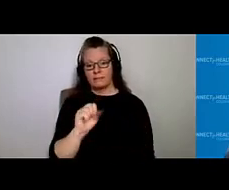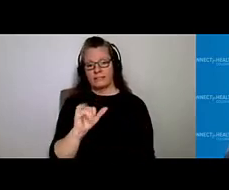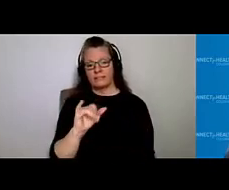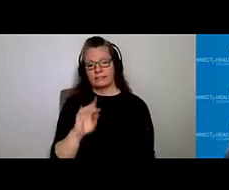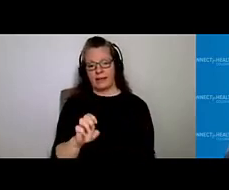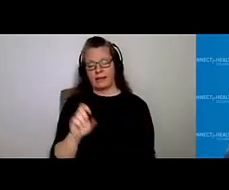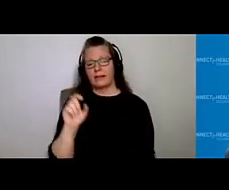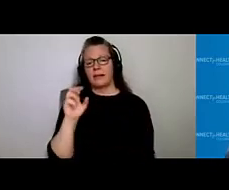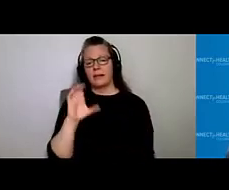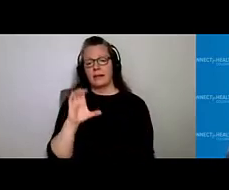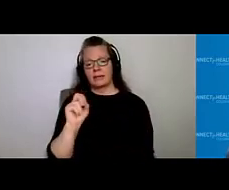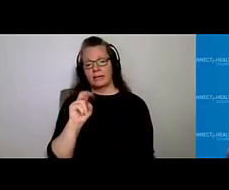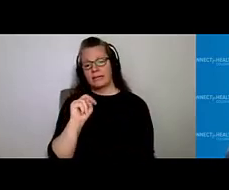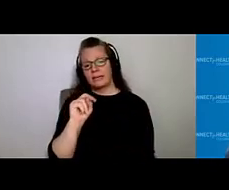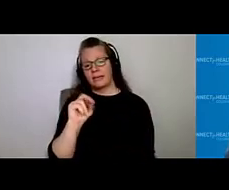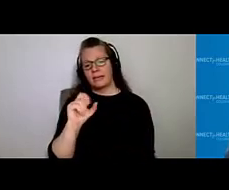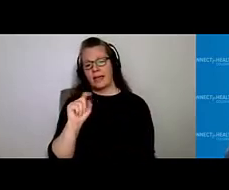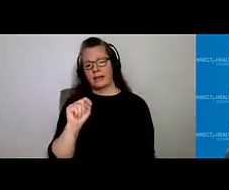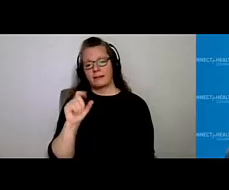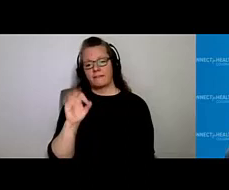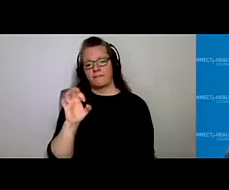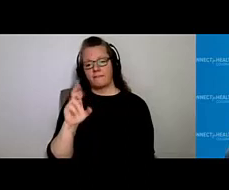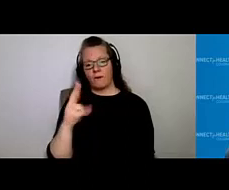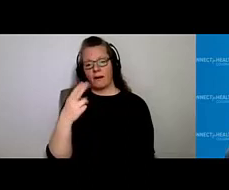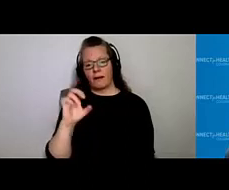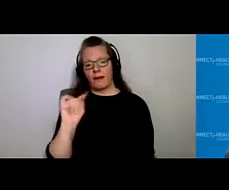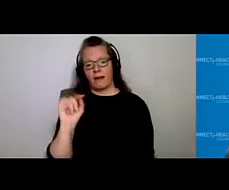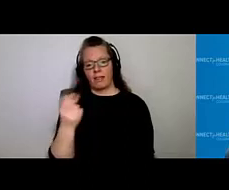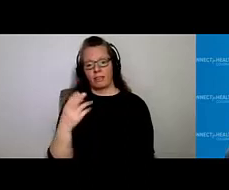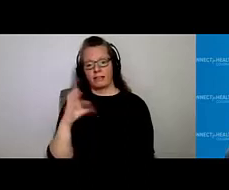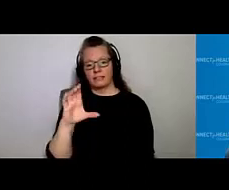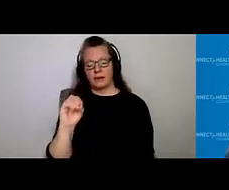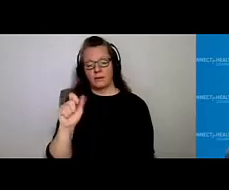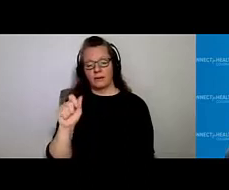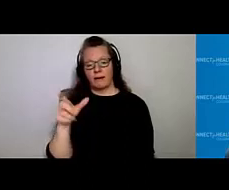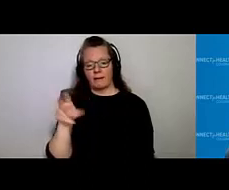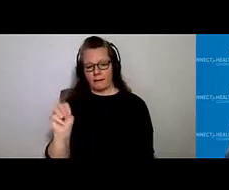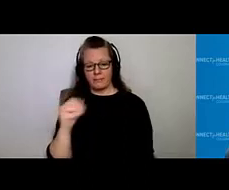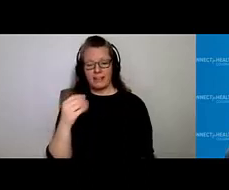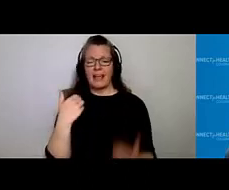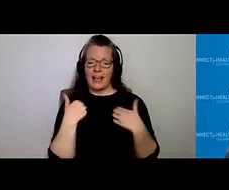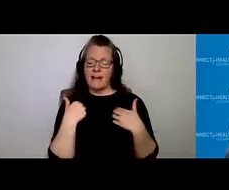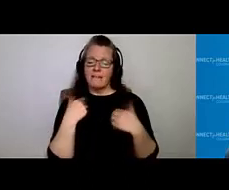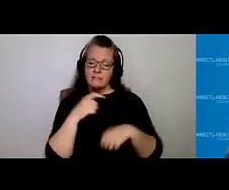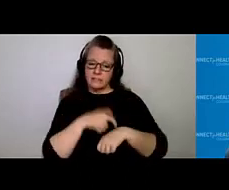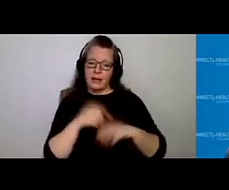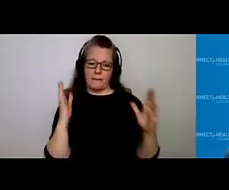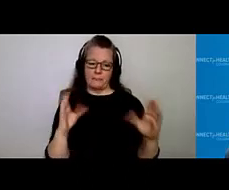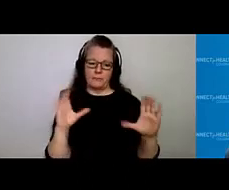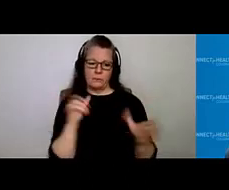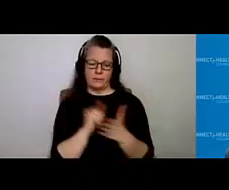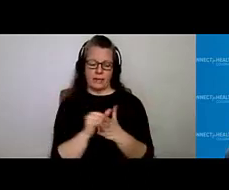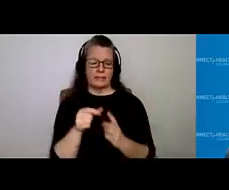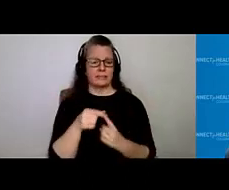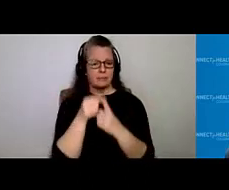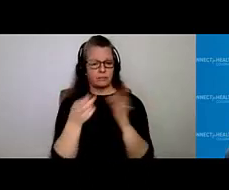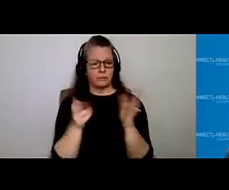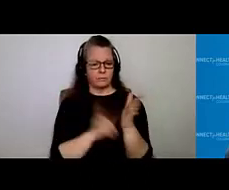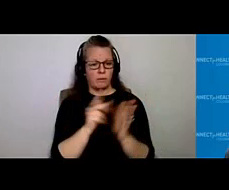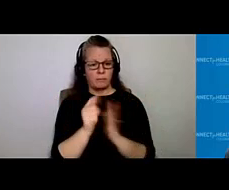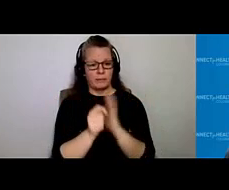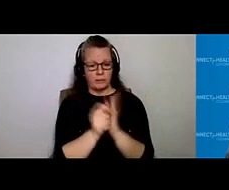connectforhealthco.com. They'll have a pretty lengthy window of time to be able to do that. There is a special enrollment period that will allow them to shop